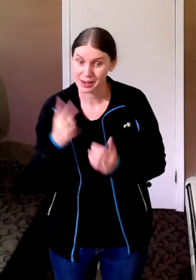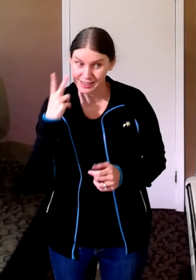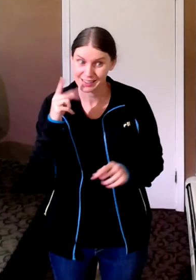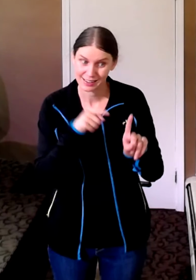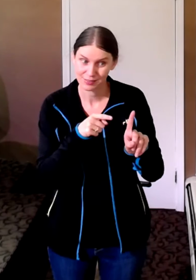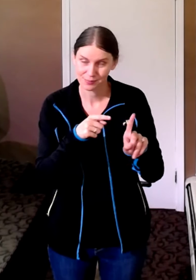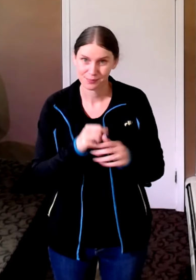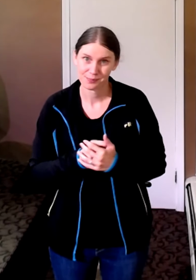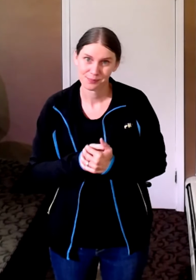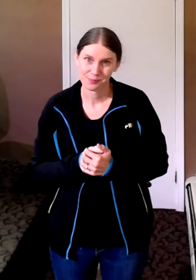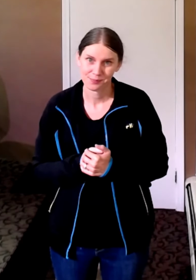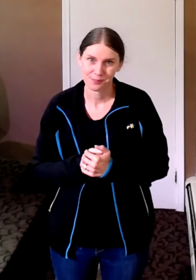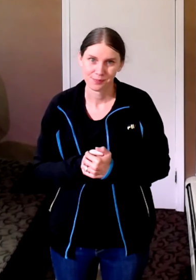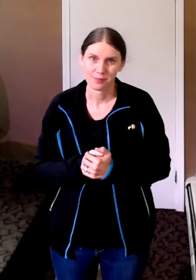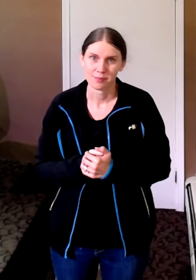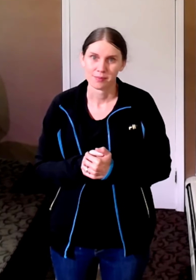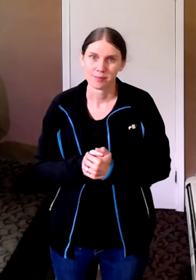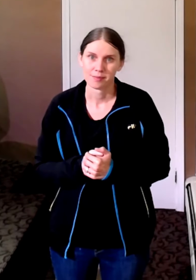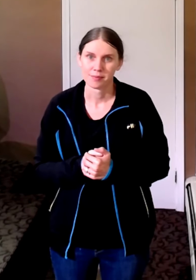guy.